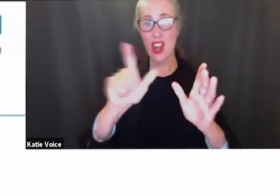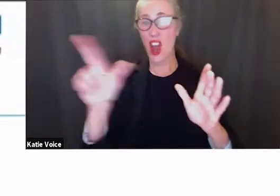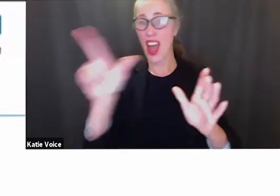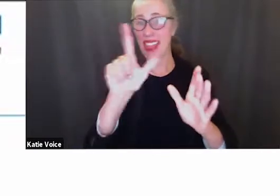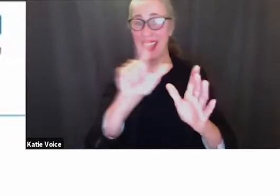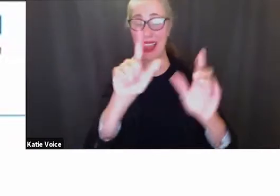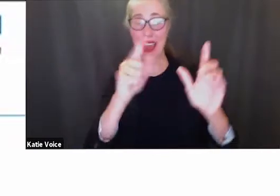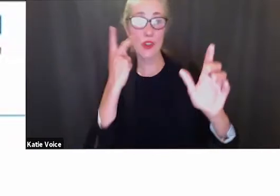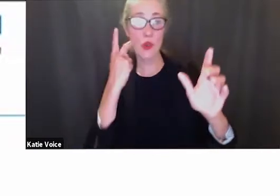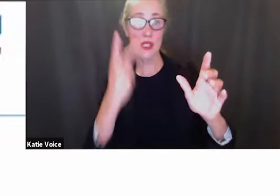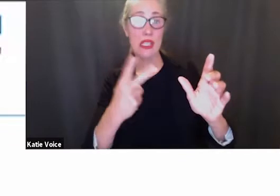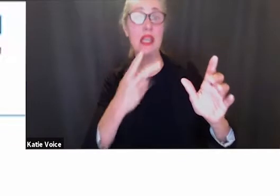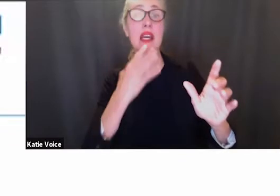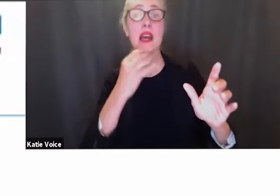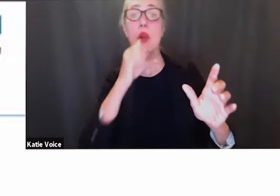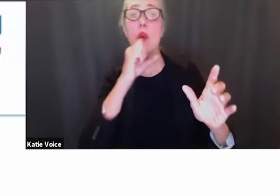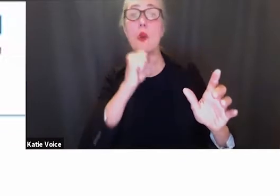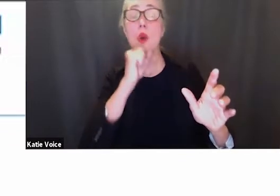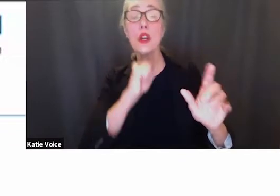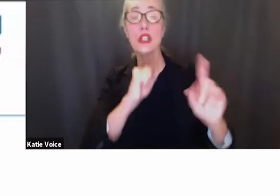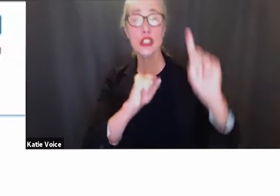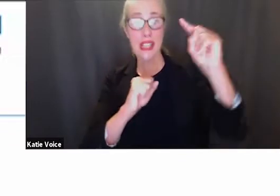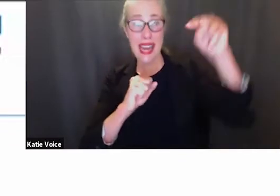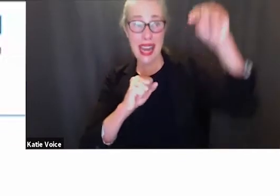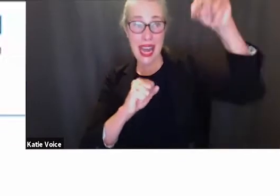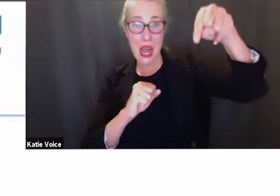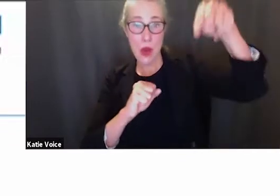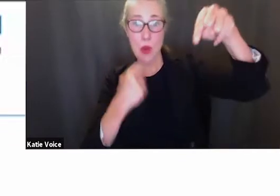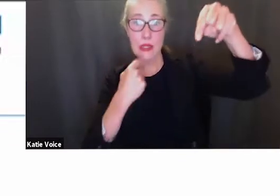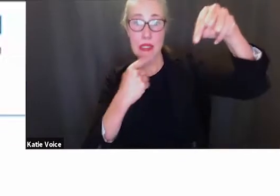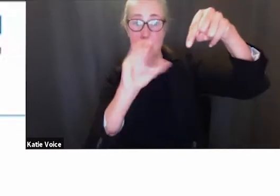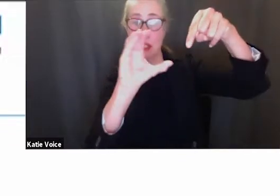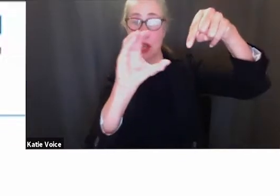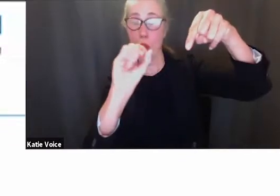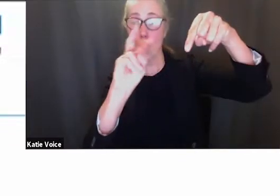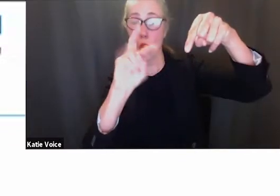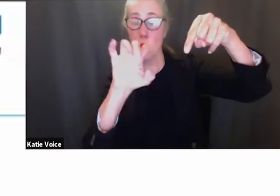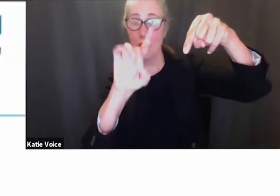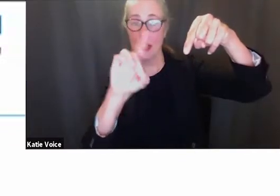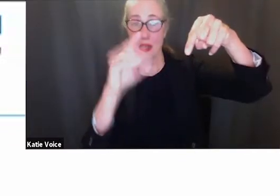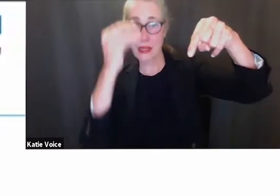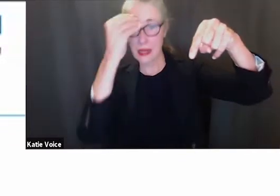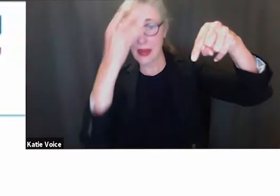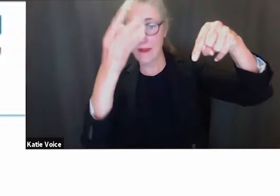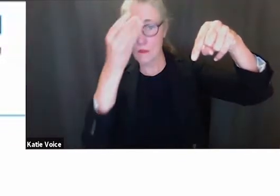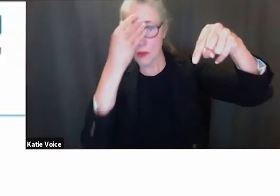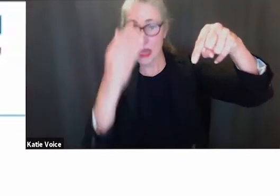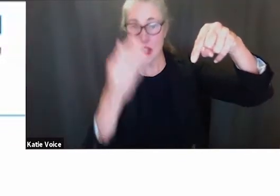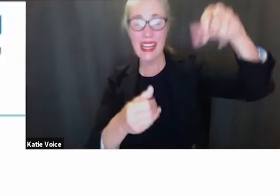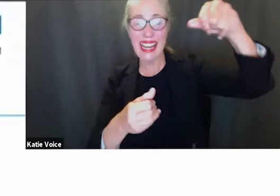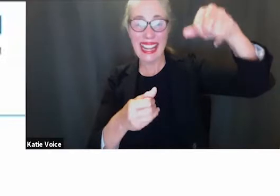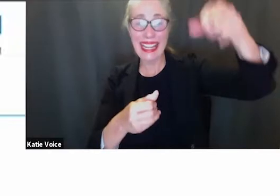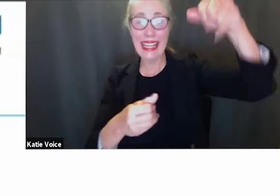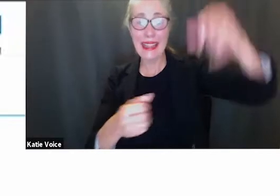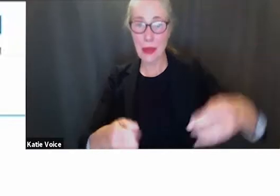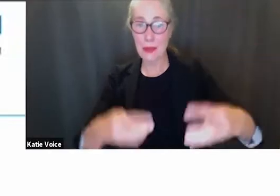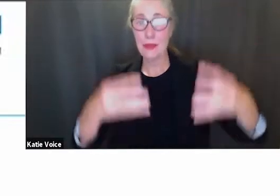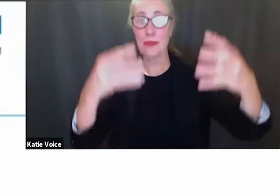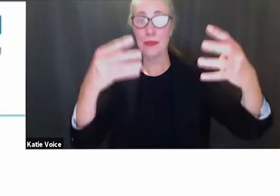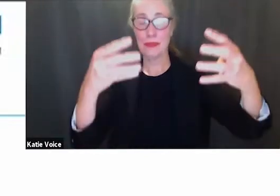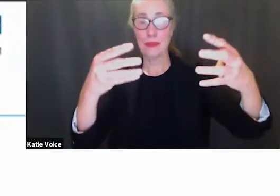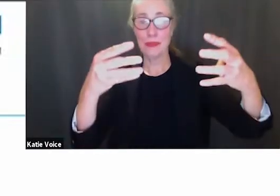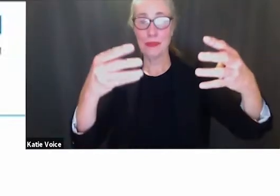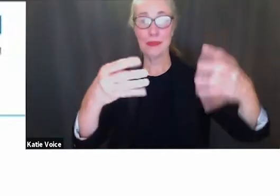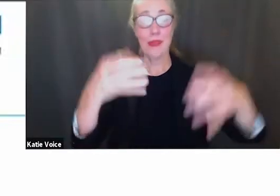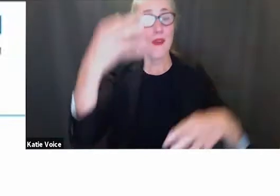an orange arrow. It says COVID information. You click that, and this will come up. It's updated every